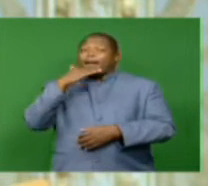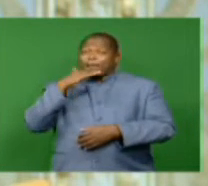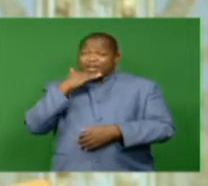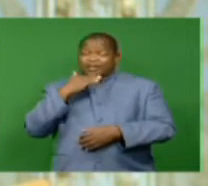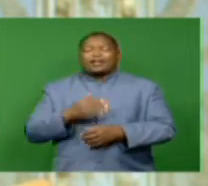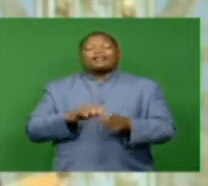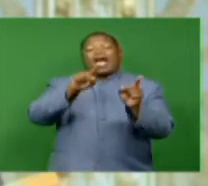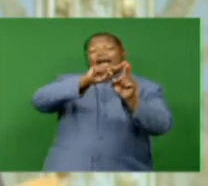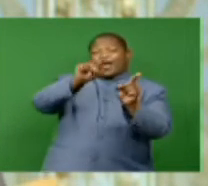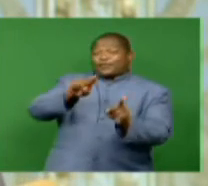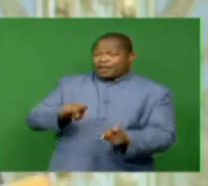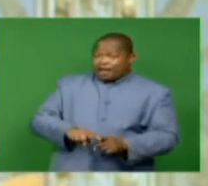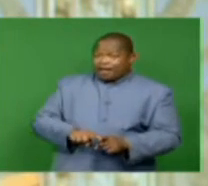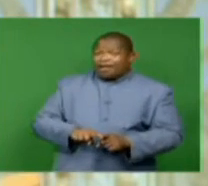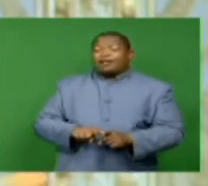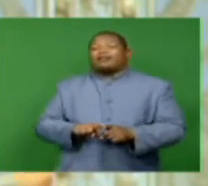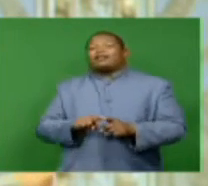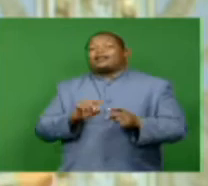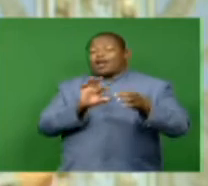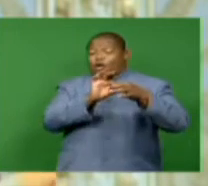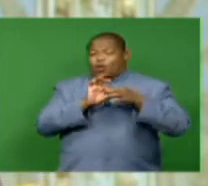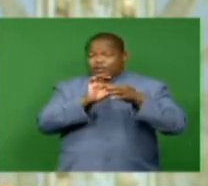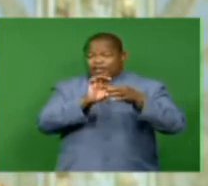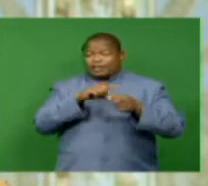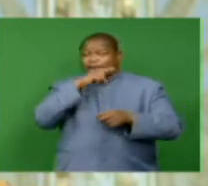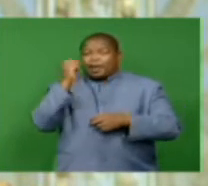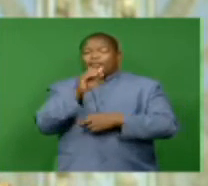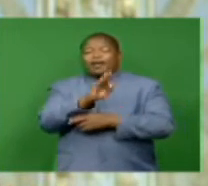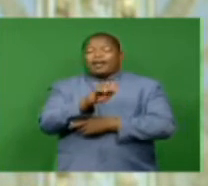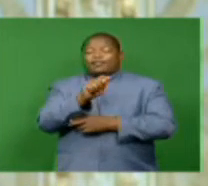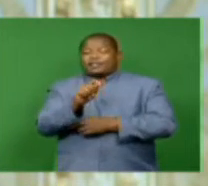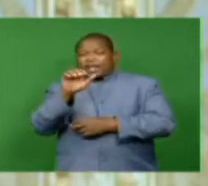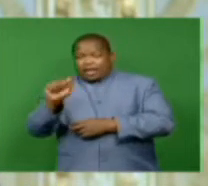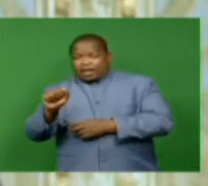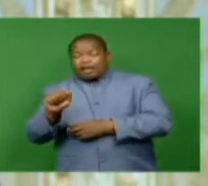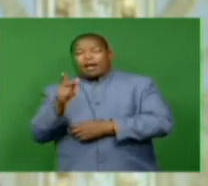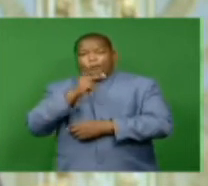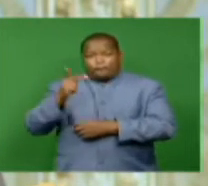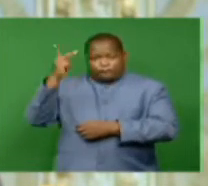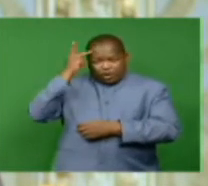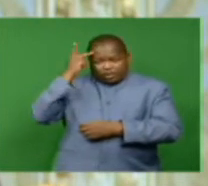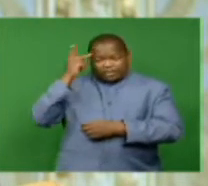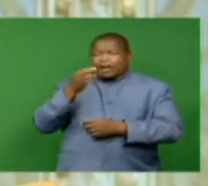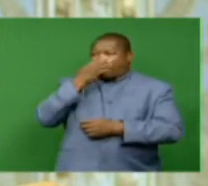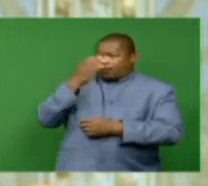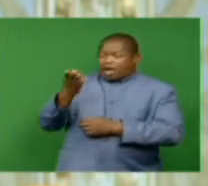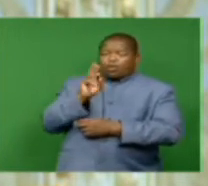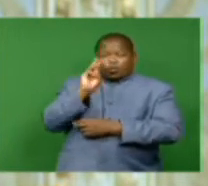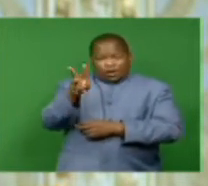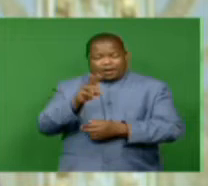African Continental Free Trade Area. Our private sector is encouraged to use